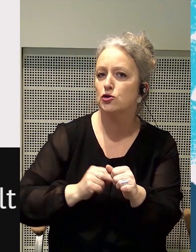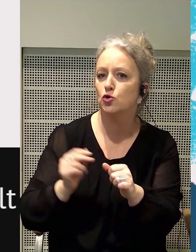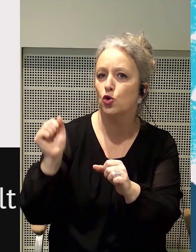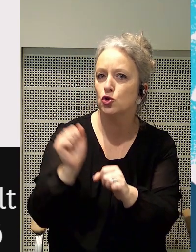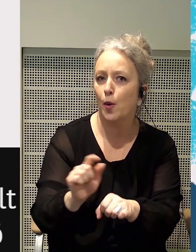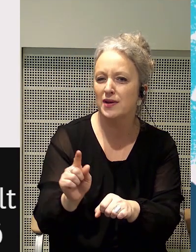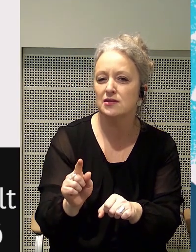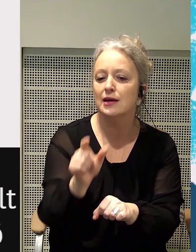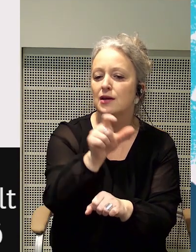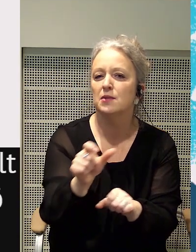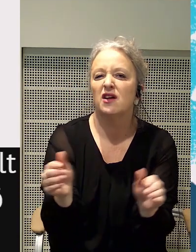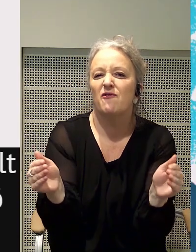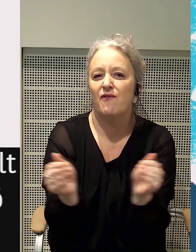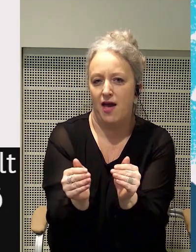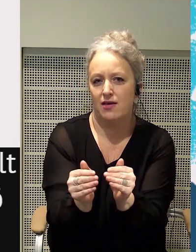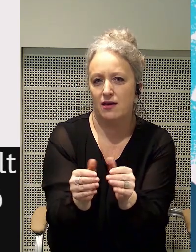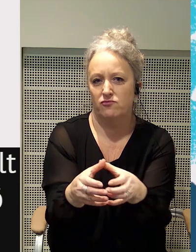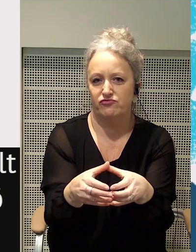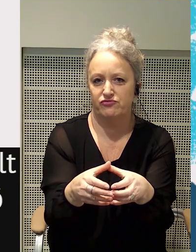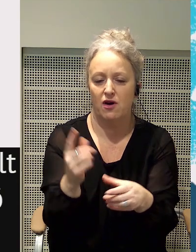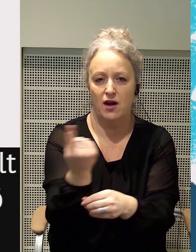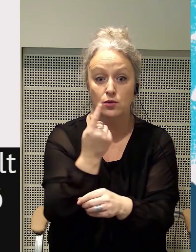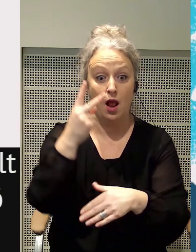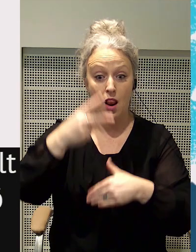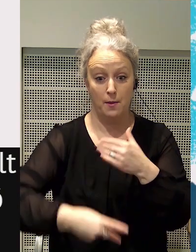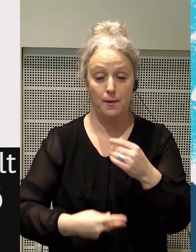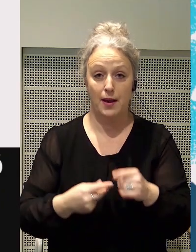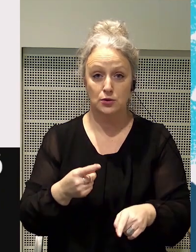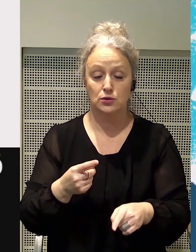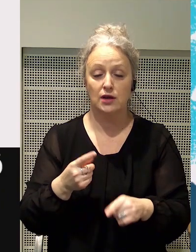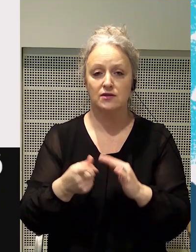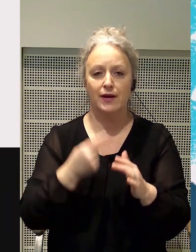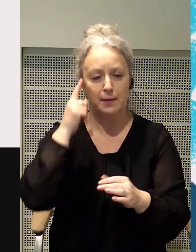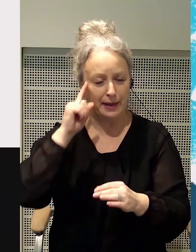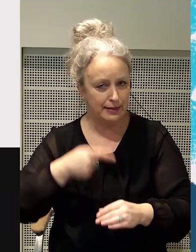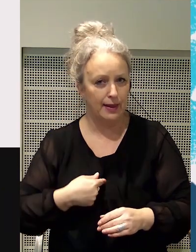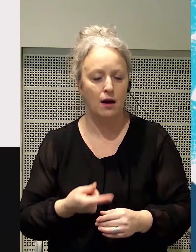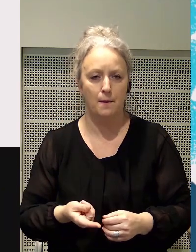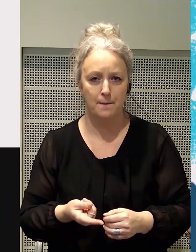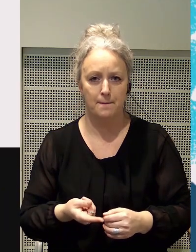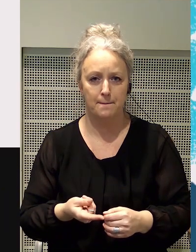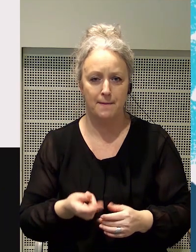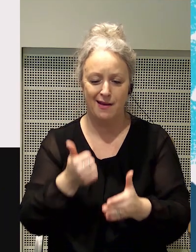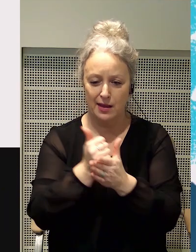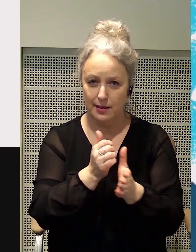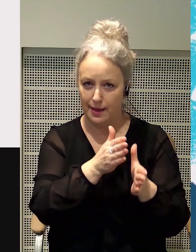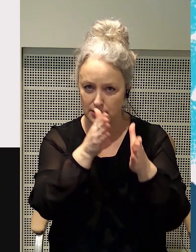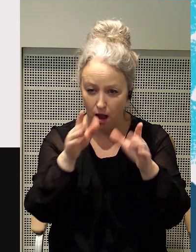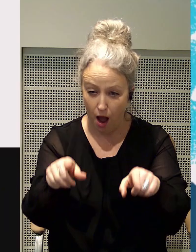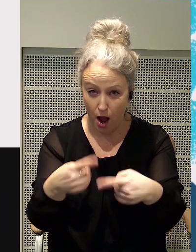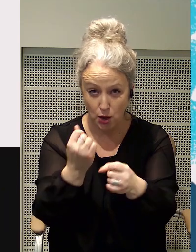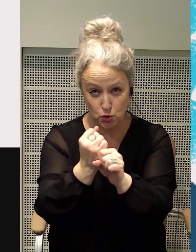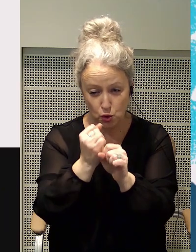medicinal products development concentrates on diseases that are less